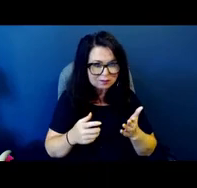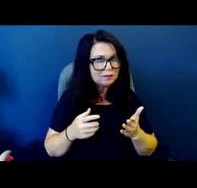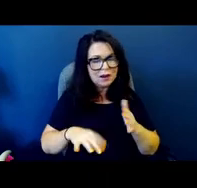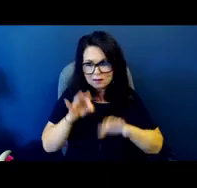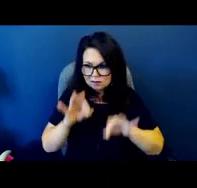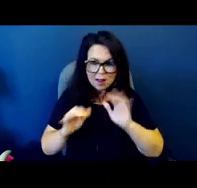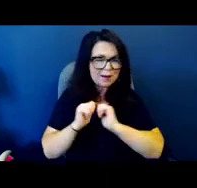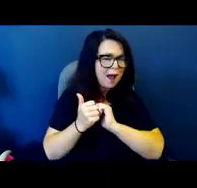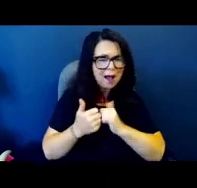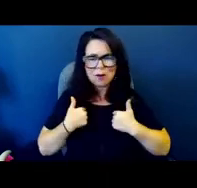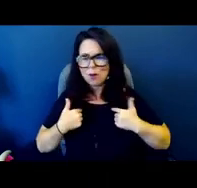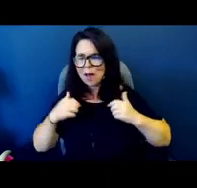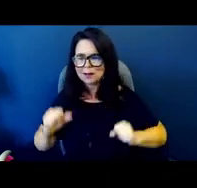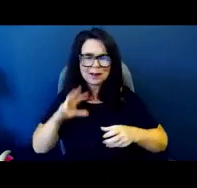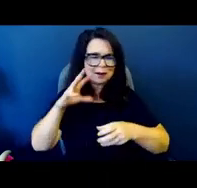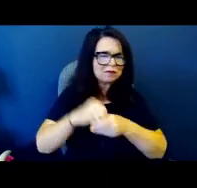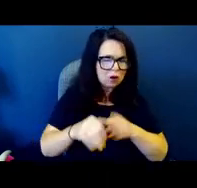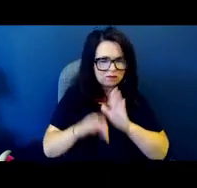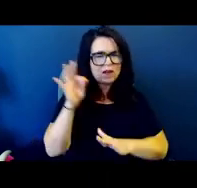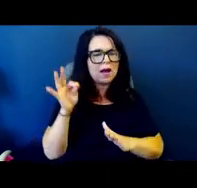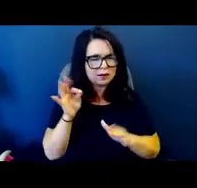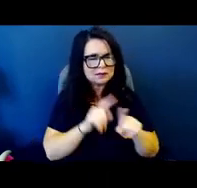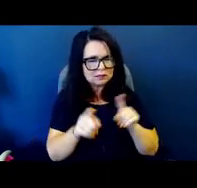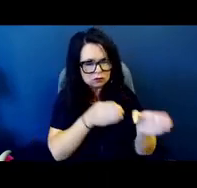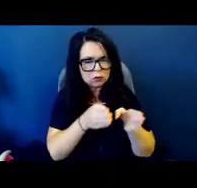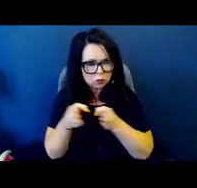involved. And then if you notice that